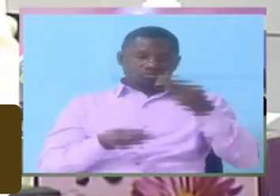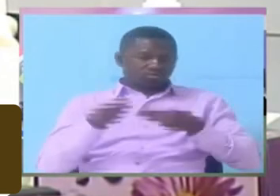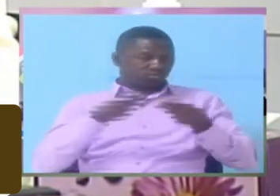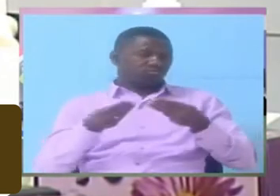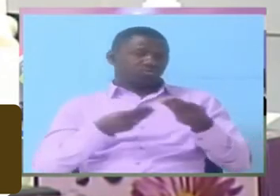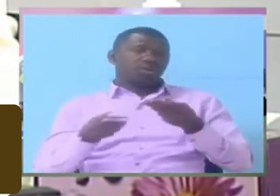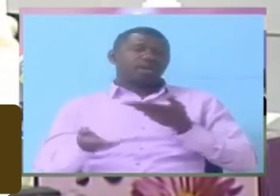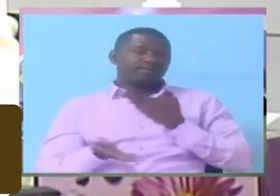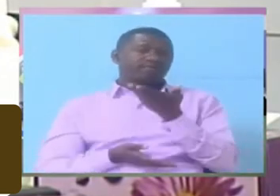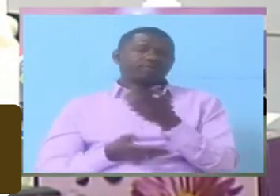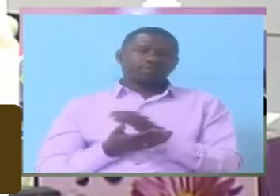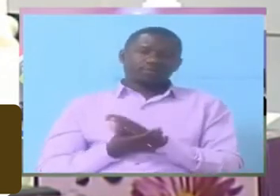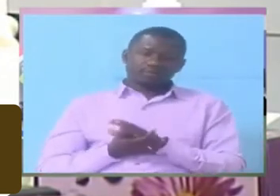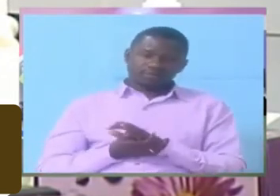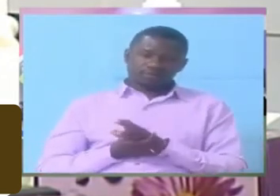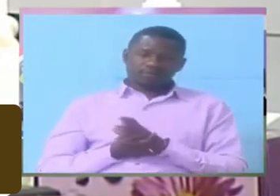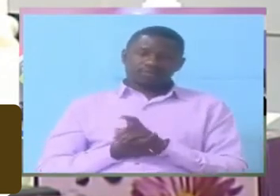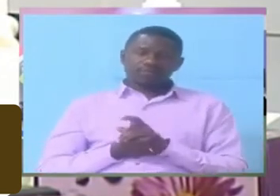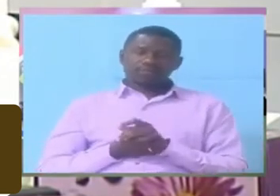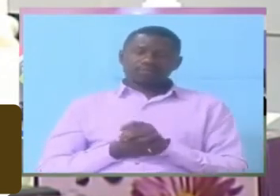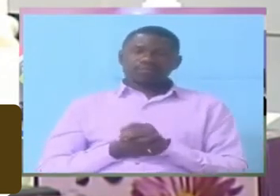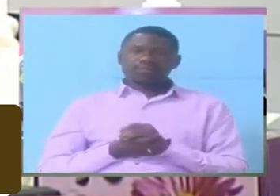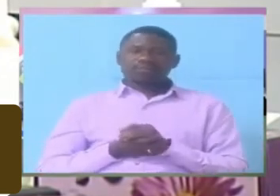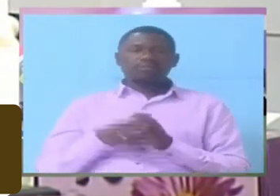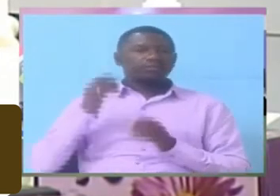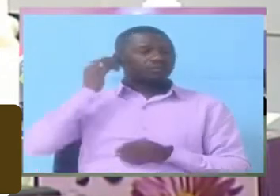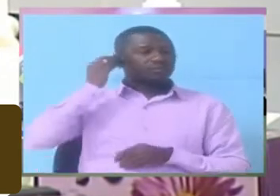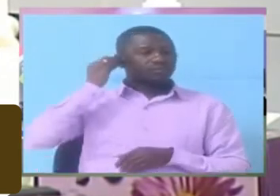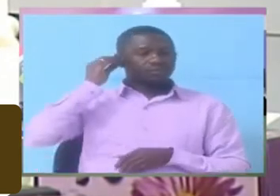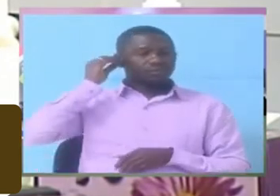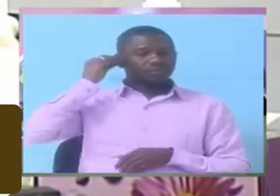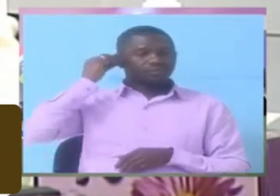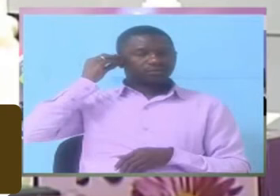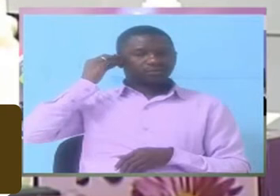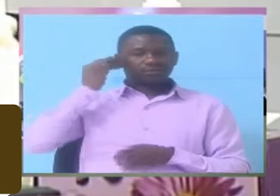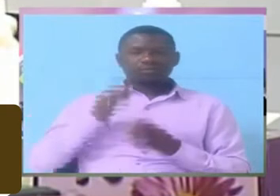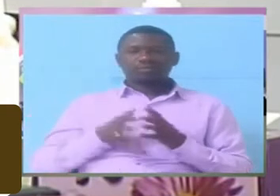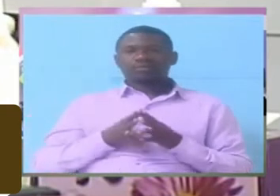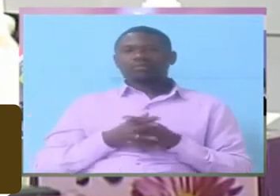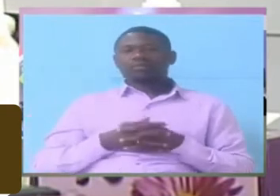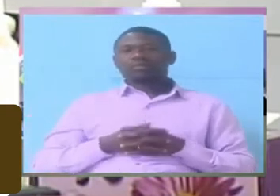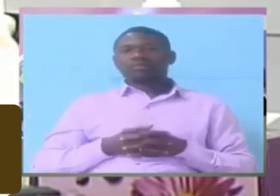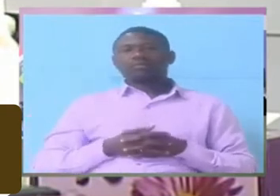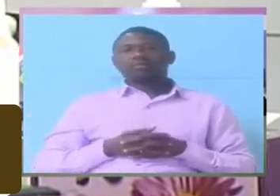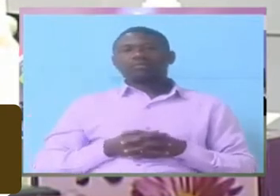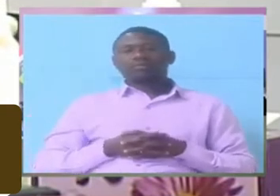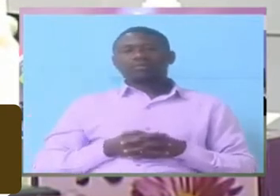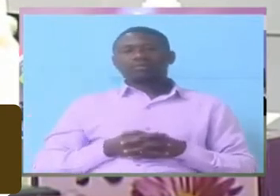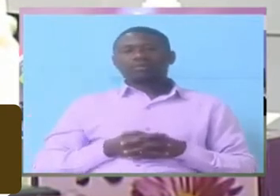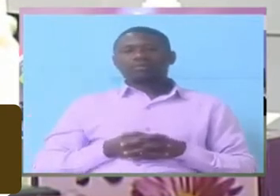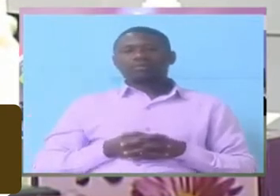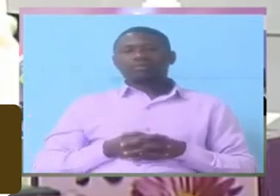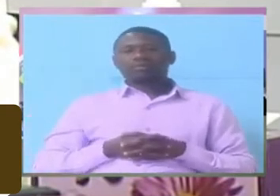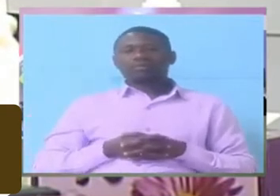fenja wolu kataman ladun nibe o sila fason kan ifutatan na molu malanyato hana bu kadan nyina ko lanya nyin taki